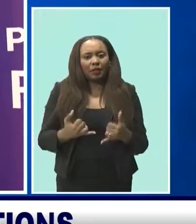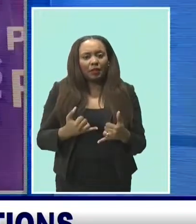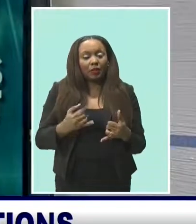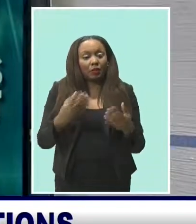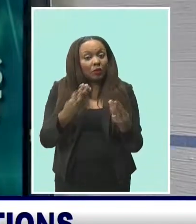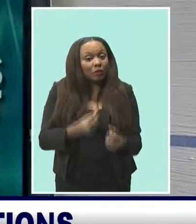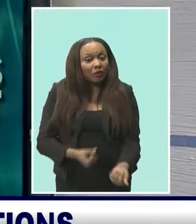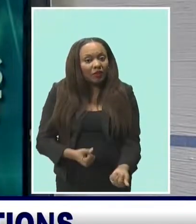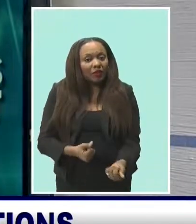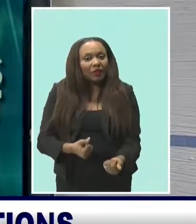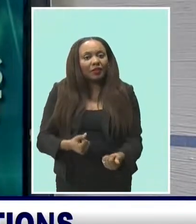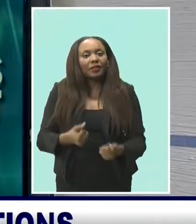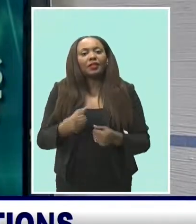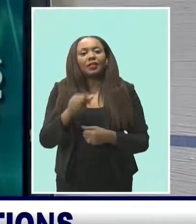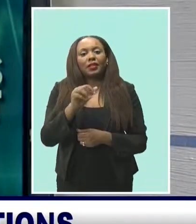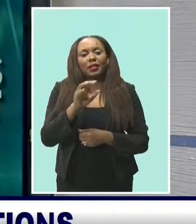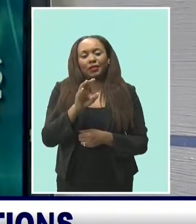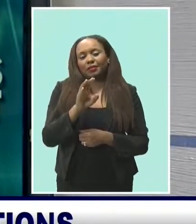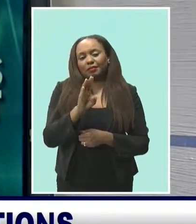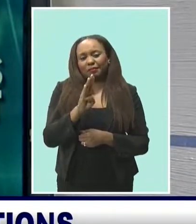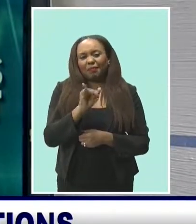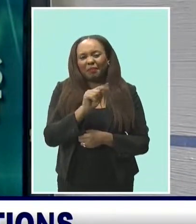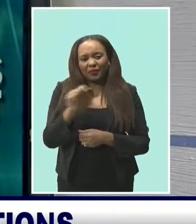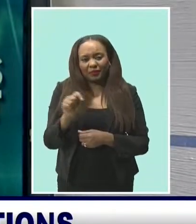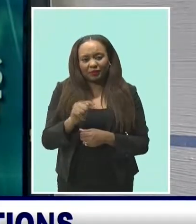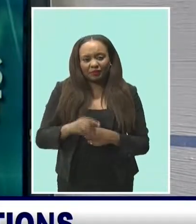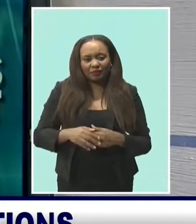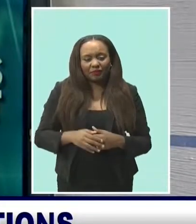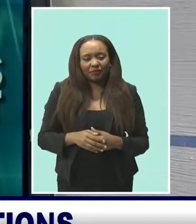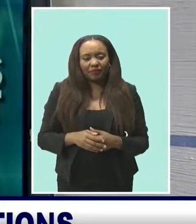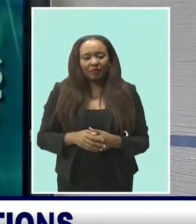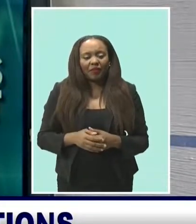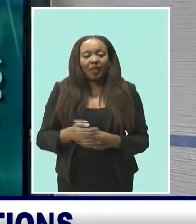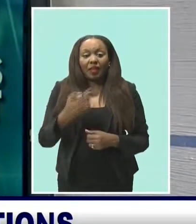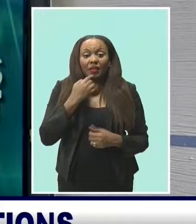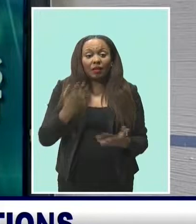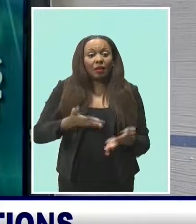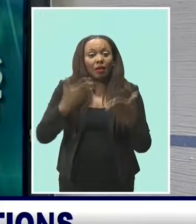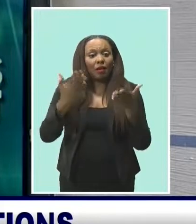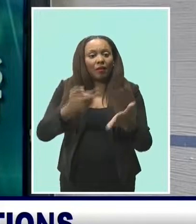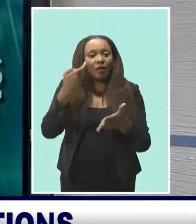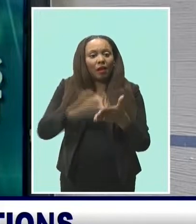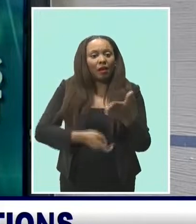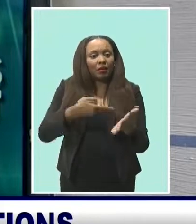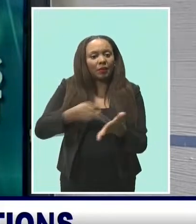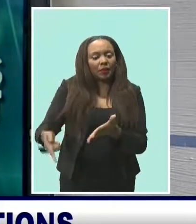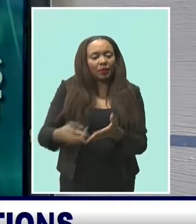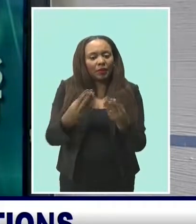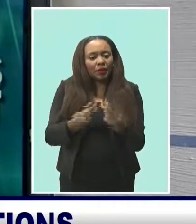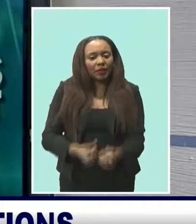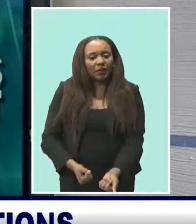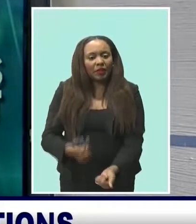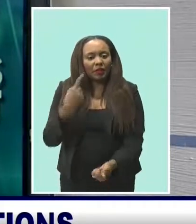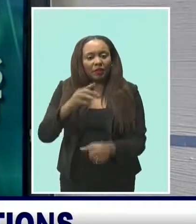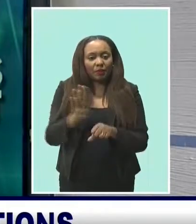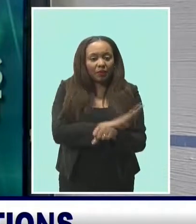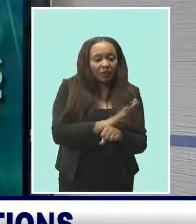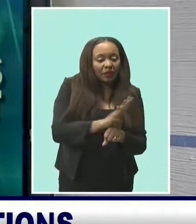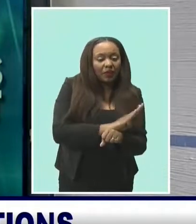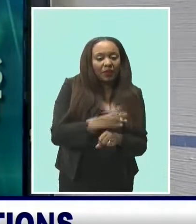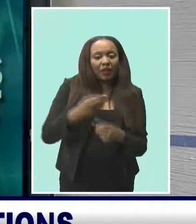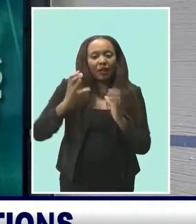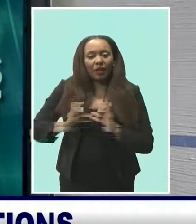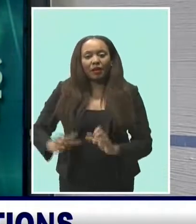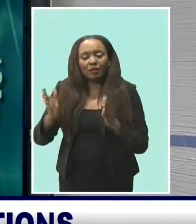technology. Senator Adams says they remain committed to offering cost-effective payment solutions to businesses and